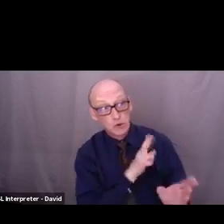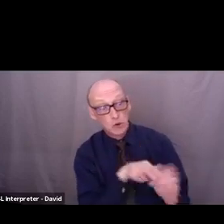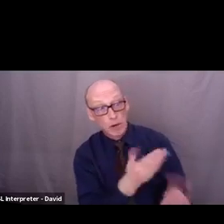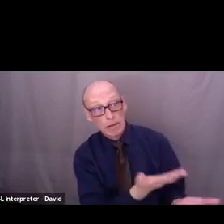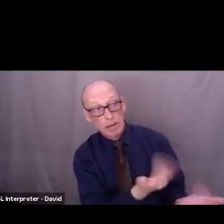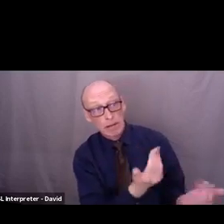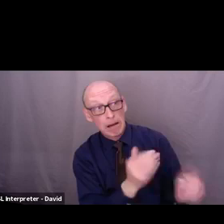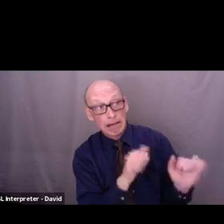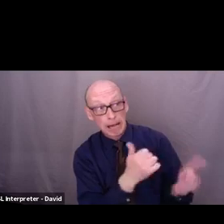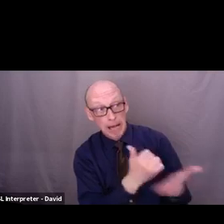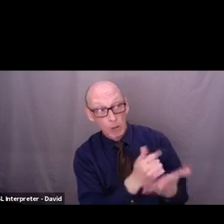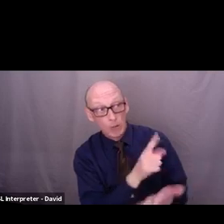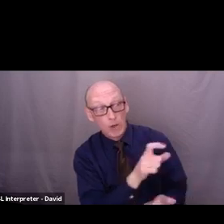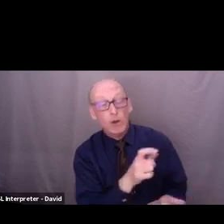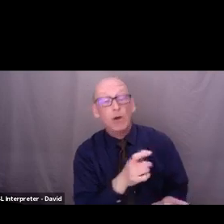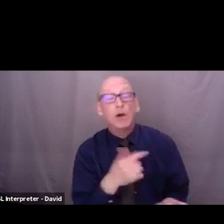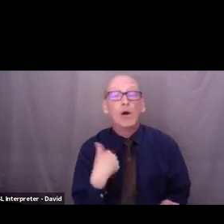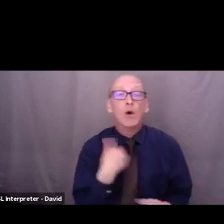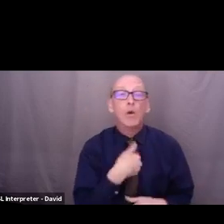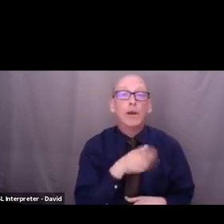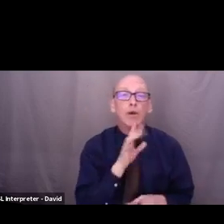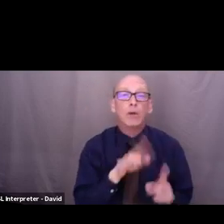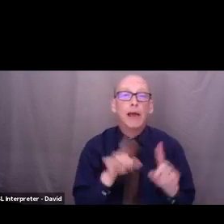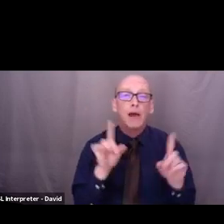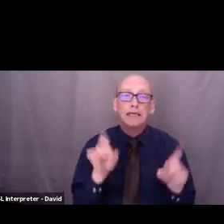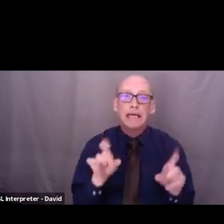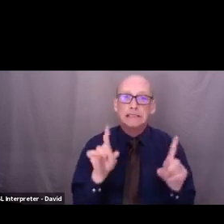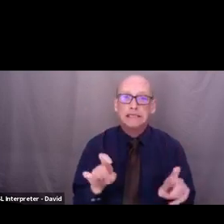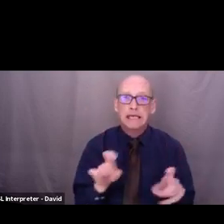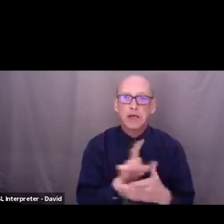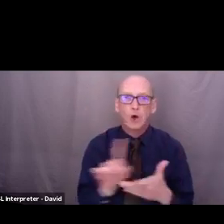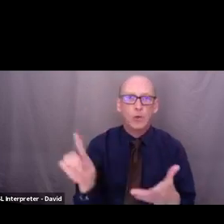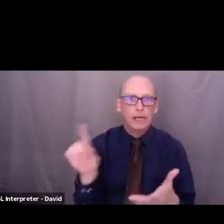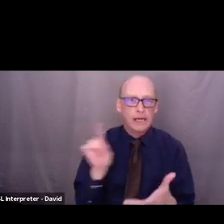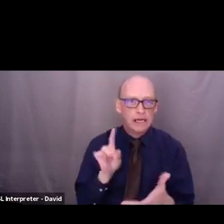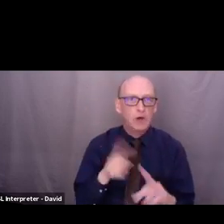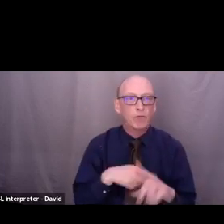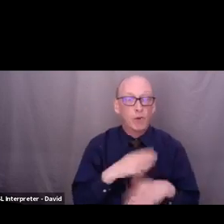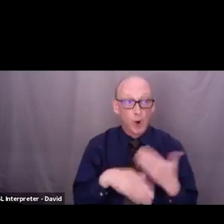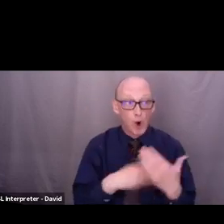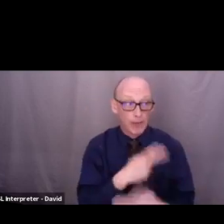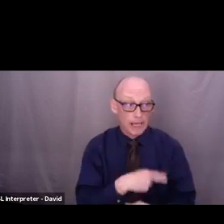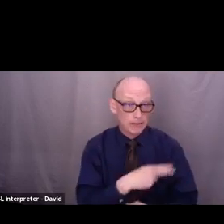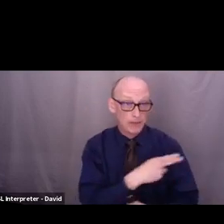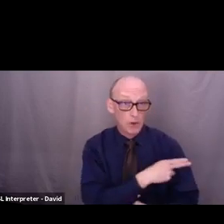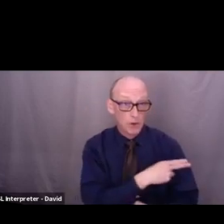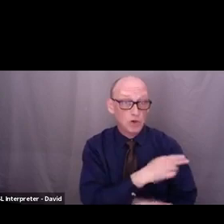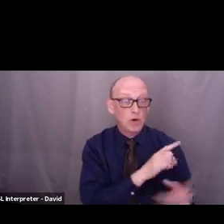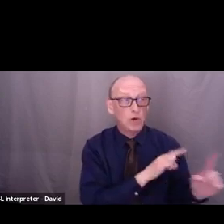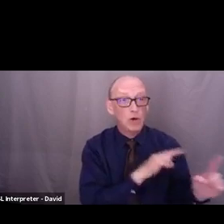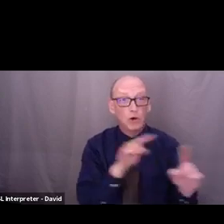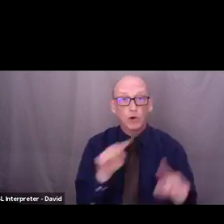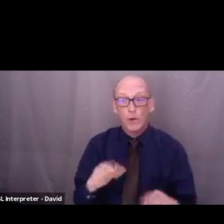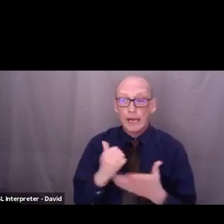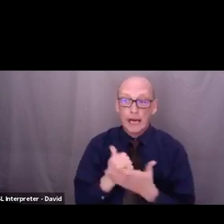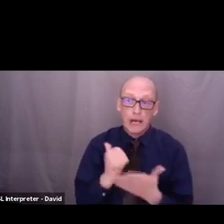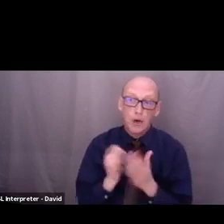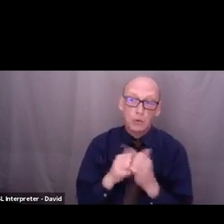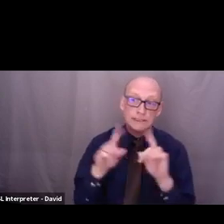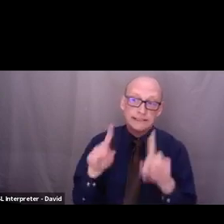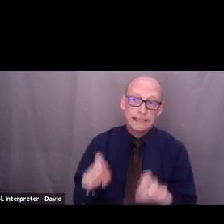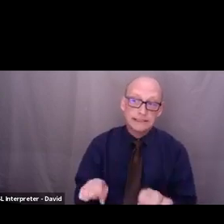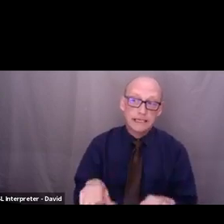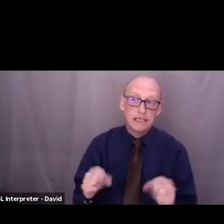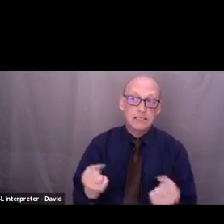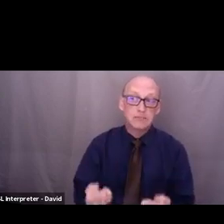they help. And if you remember, we talked about testing well over a week ago from those hospitals going in and helping test as much as they could. But again,